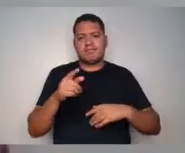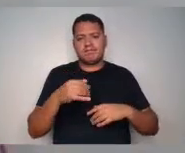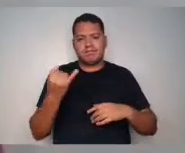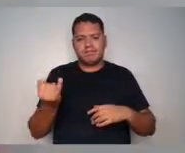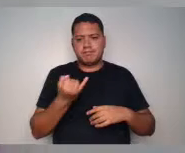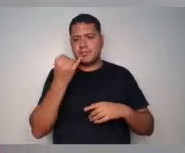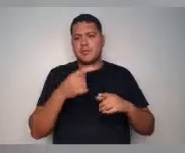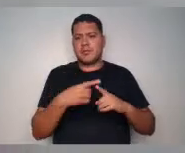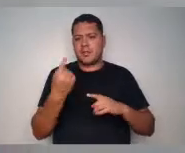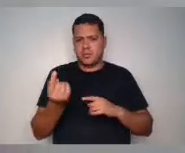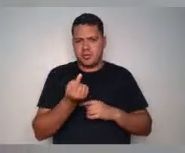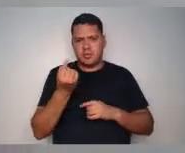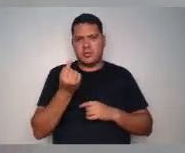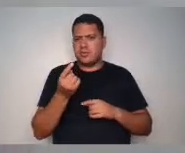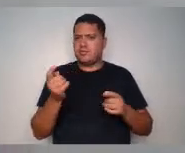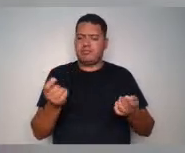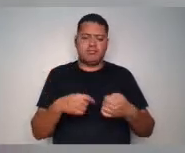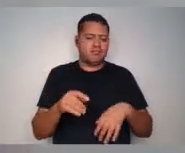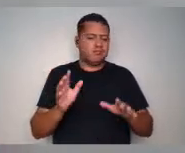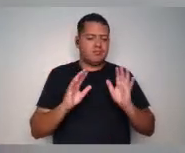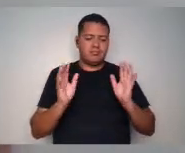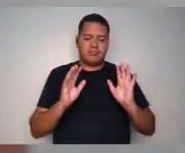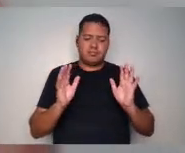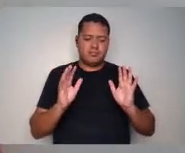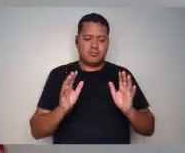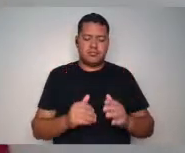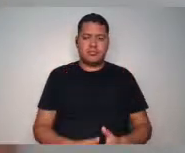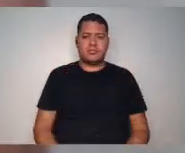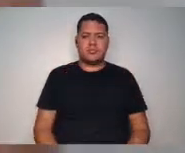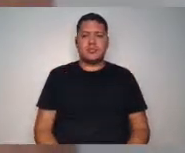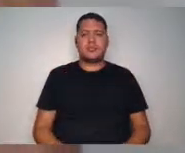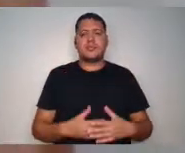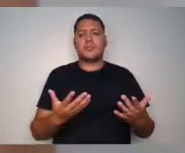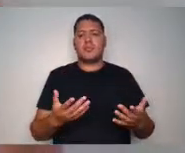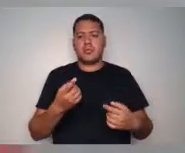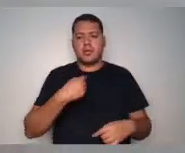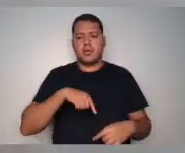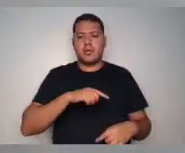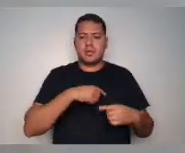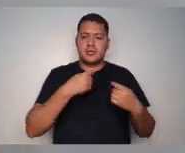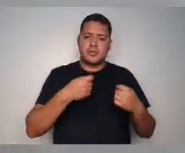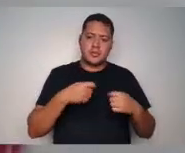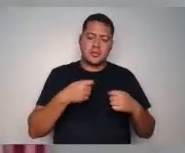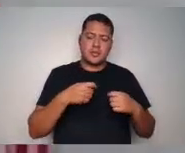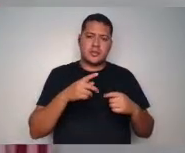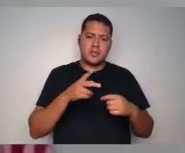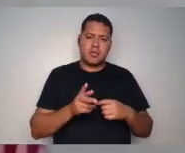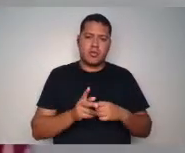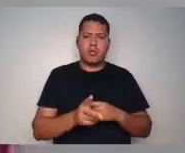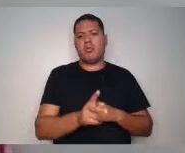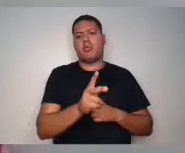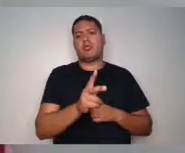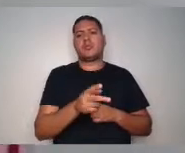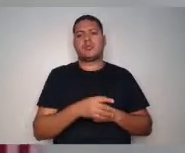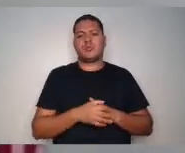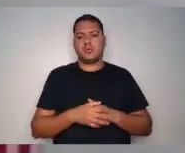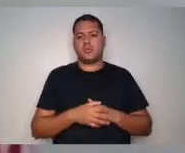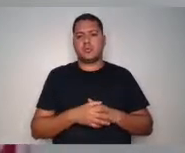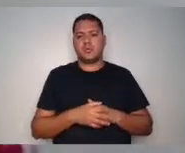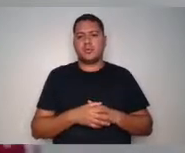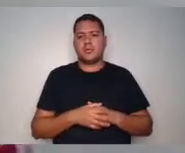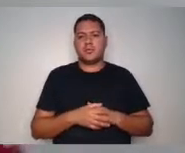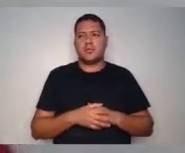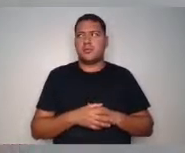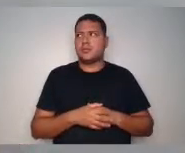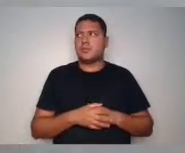is extremely important, but by itself, it won't suffice. So we do need the